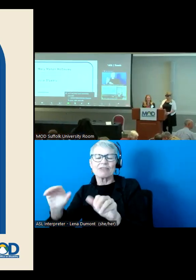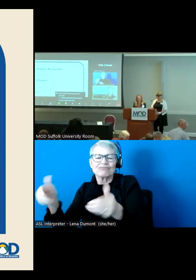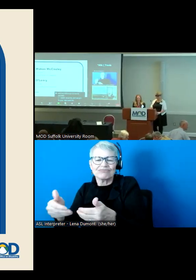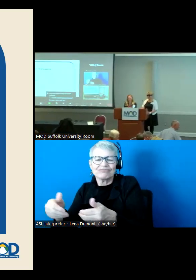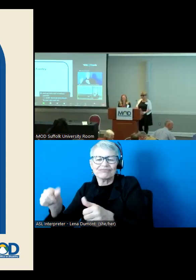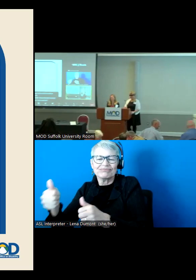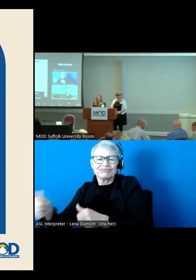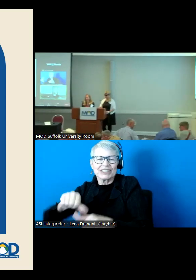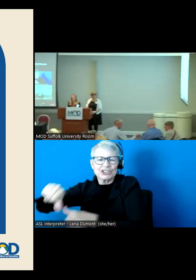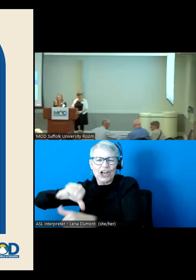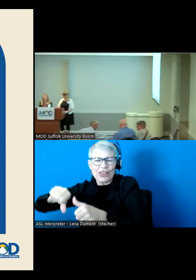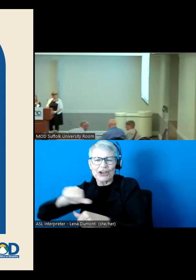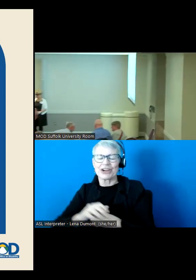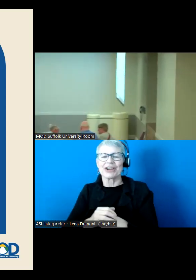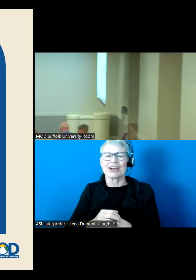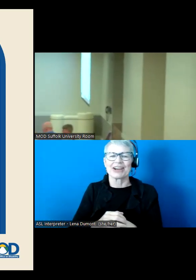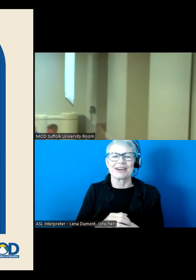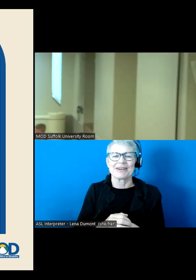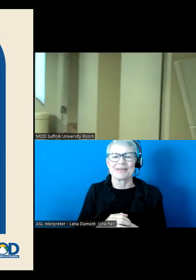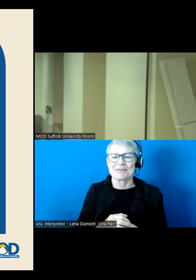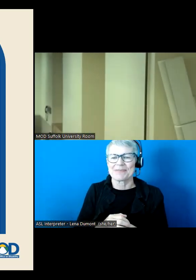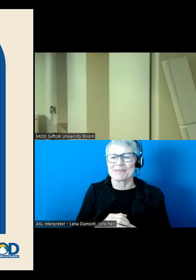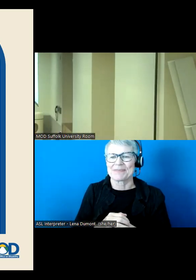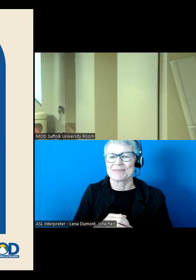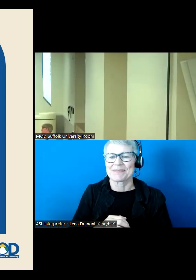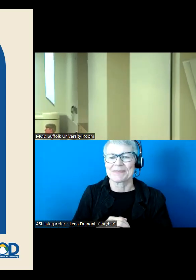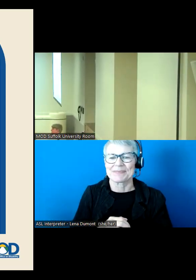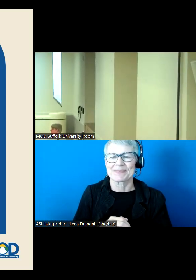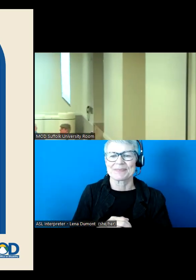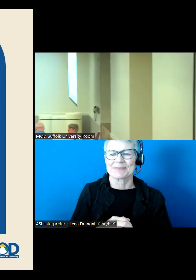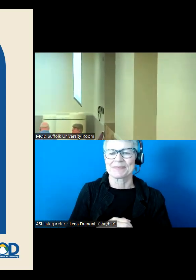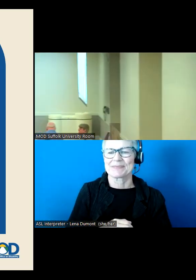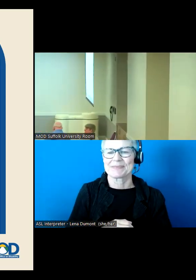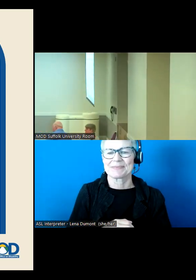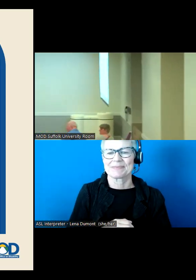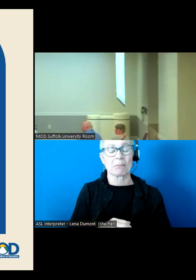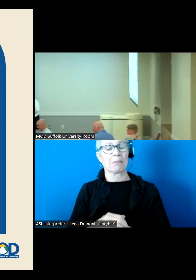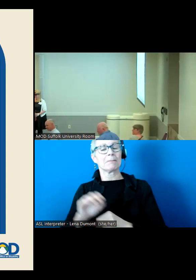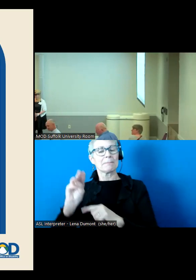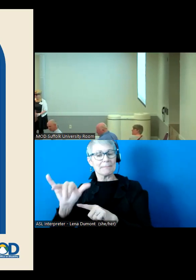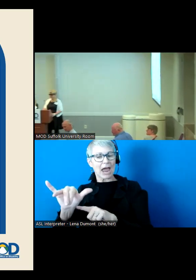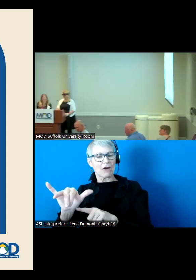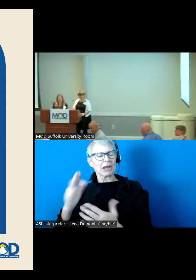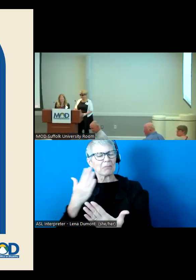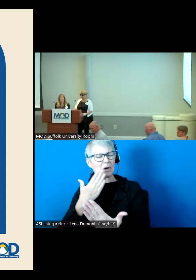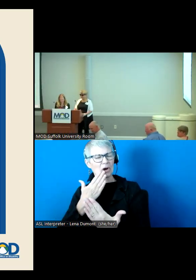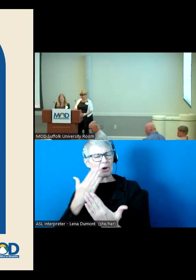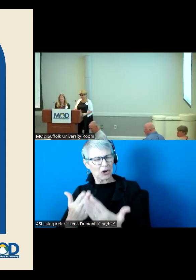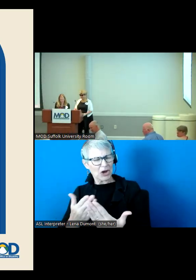You can tell some of them know each other. Oh, good. They're doing it. I know they don't always.